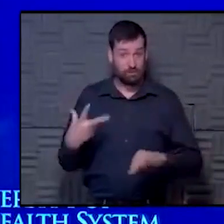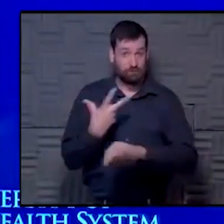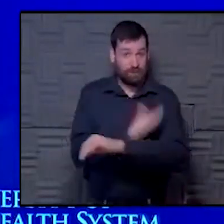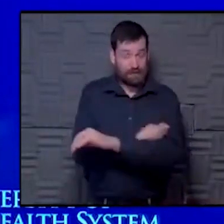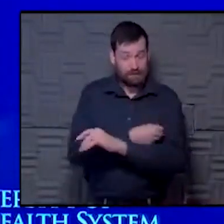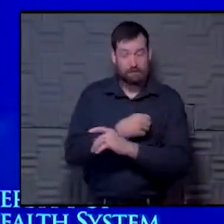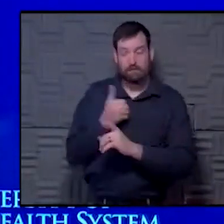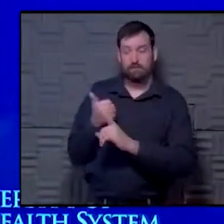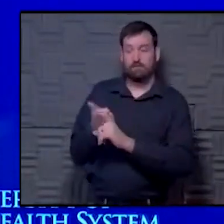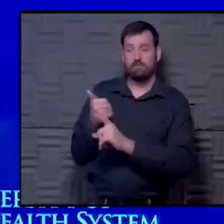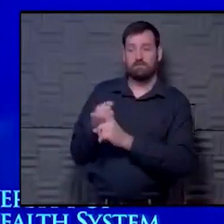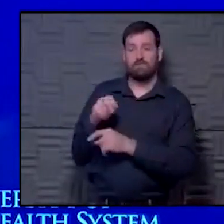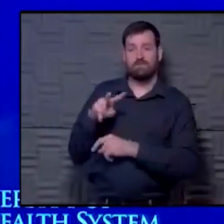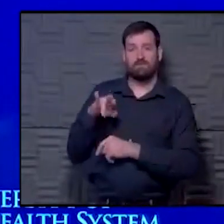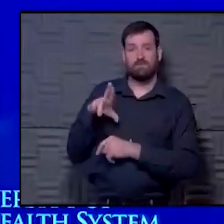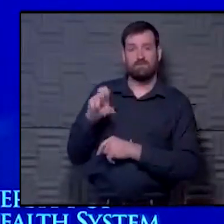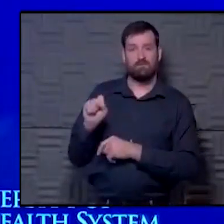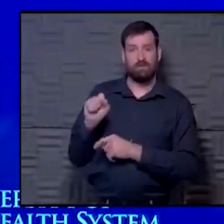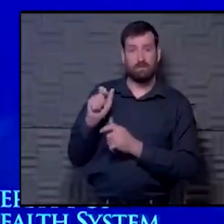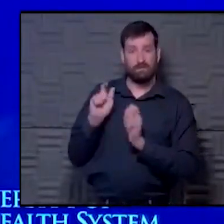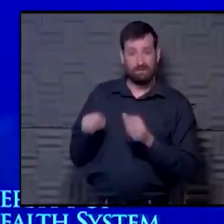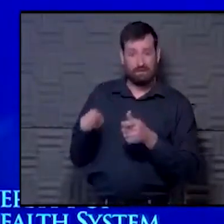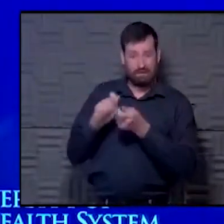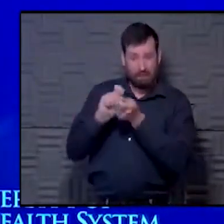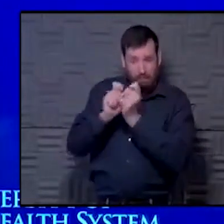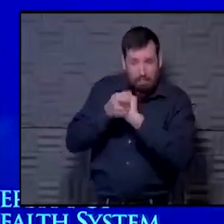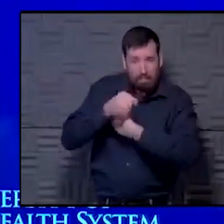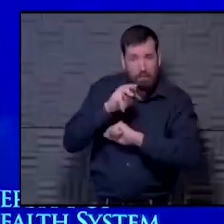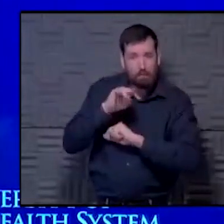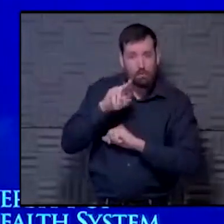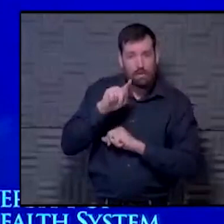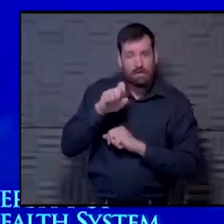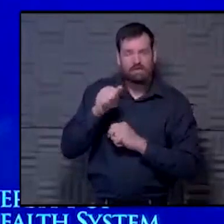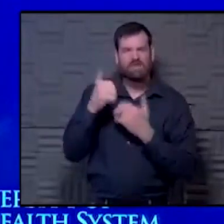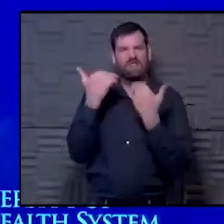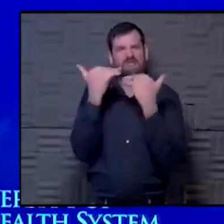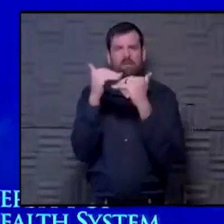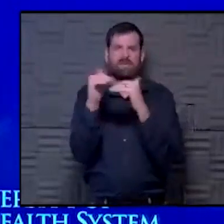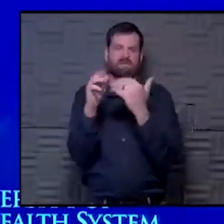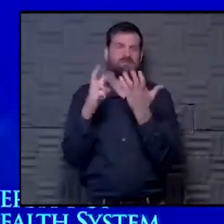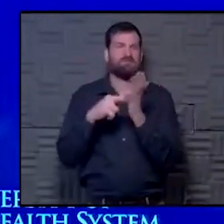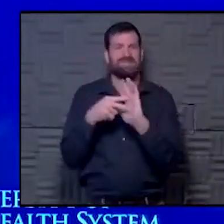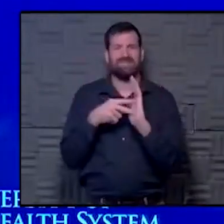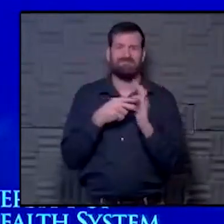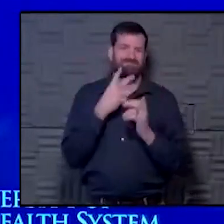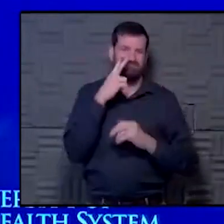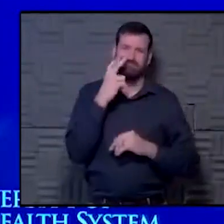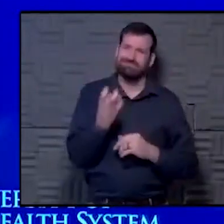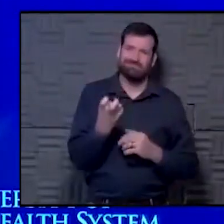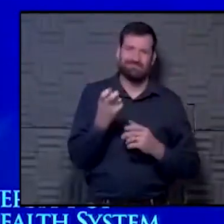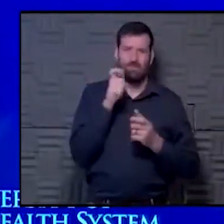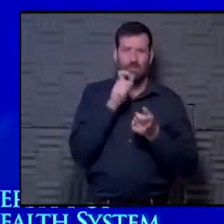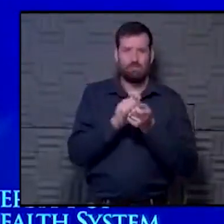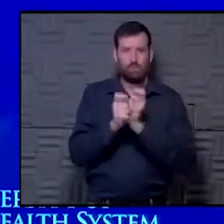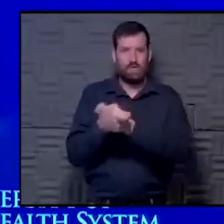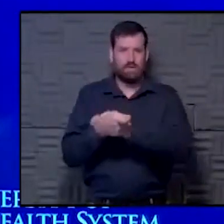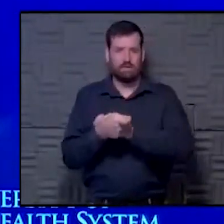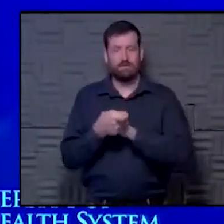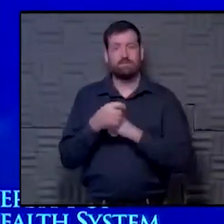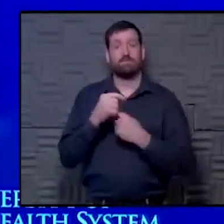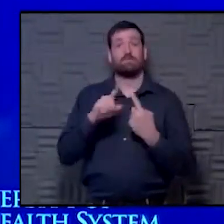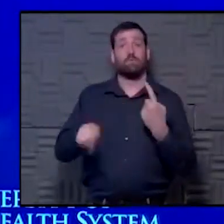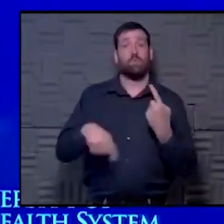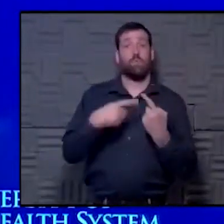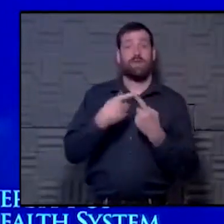of the virus to reproduce is extremely limited. And as a result, it's much less likely to mutate because the virus mutates when